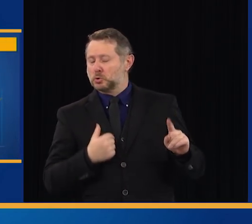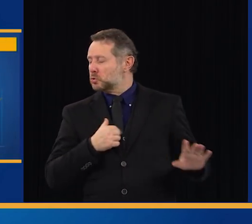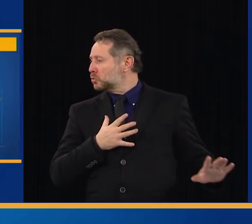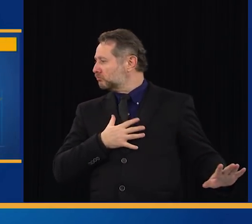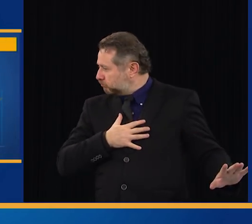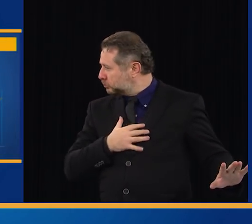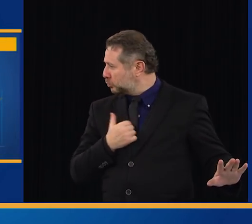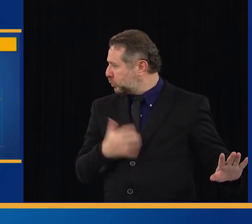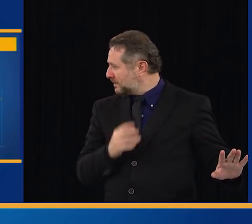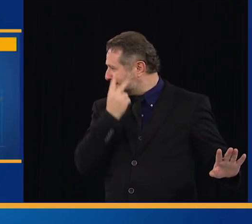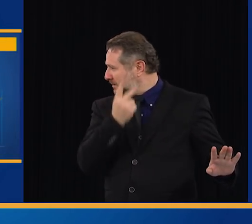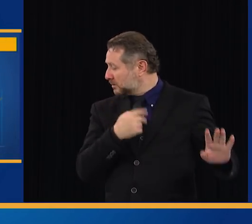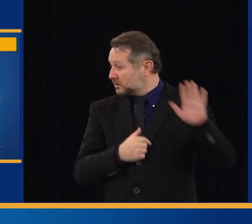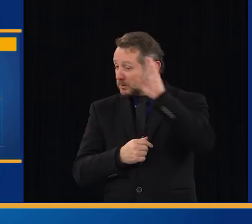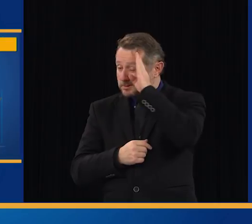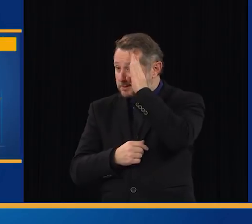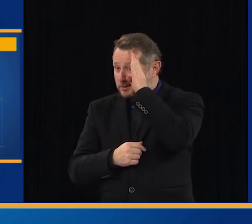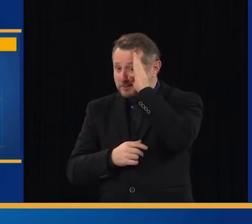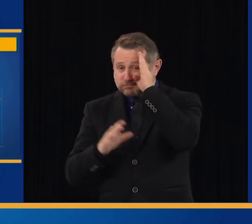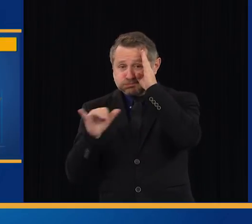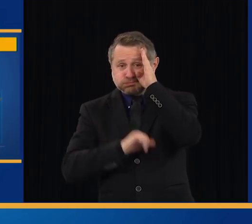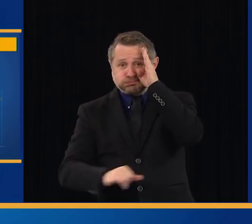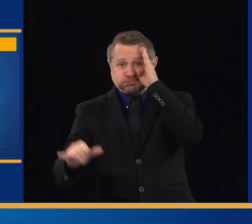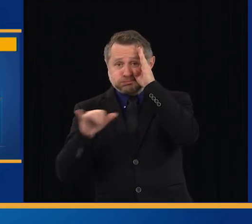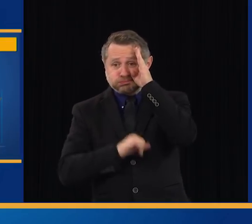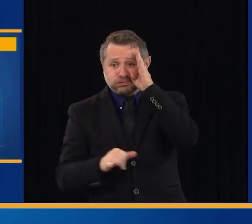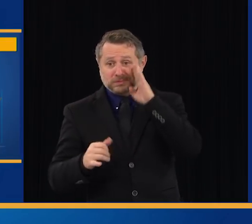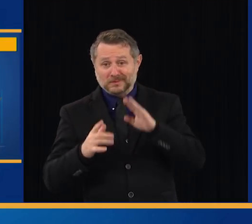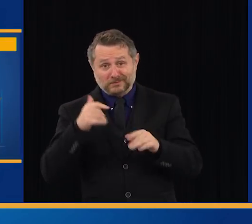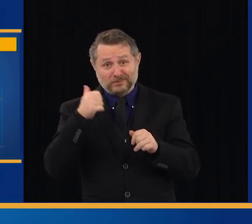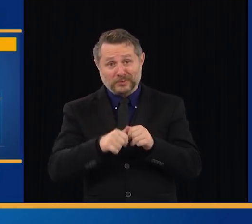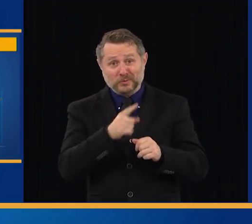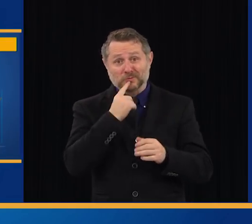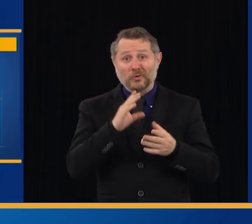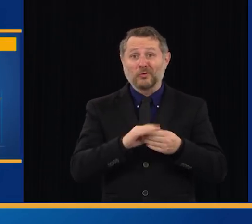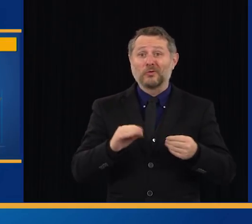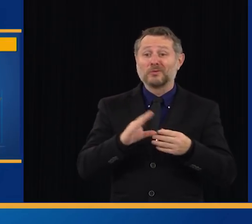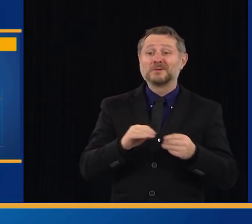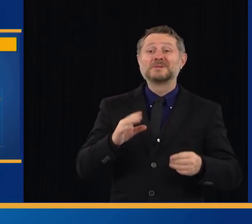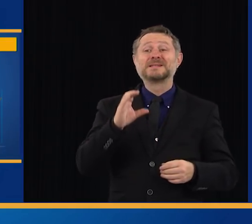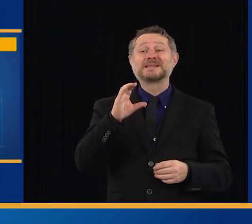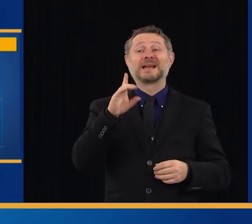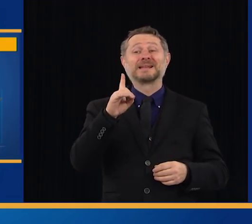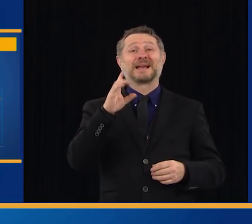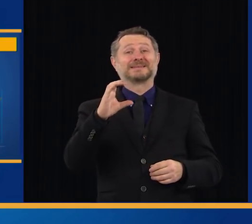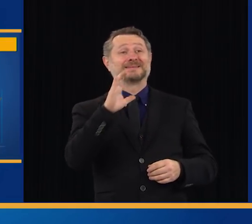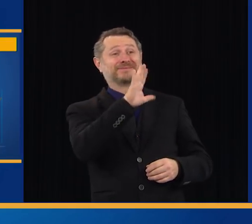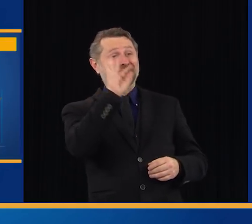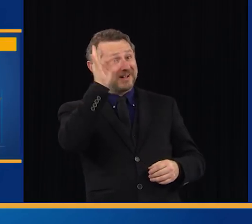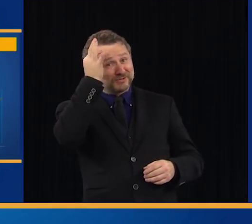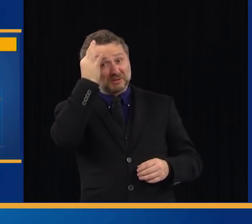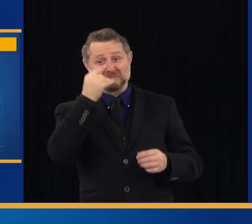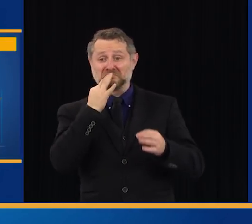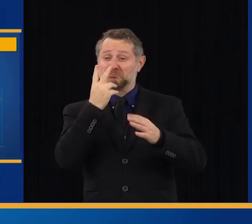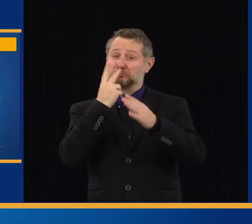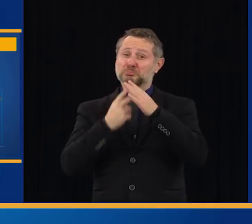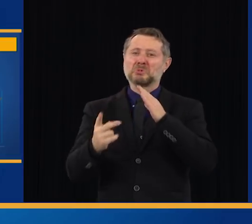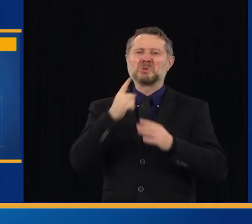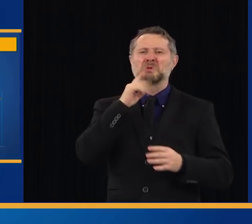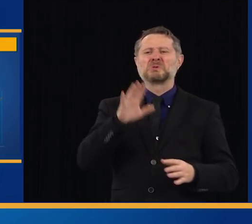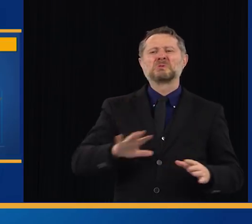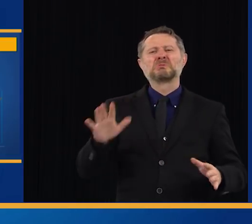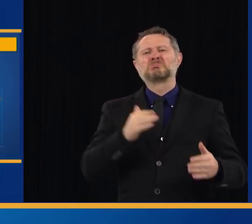happen because we slowed the models. But remember what they were talking about. CDC, which is supposed to be the preeminent